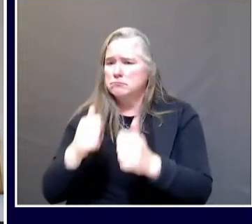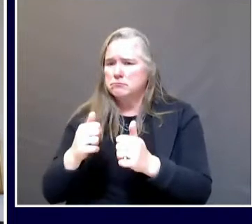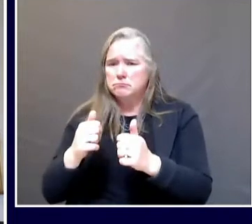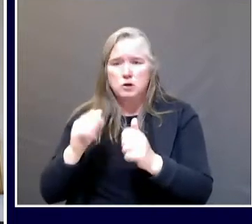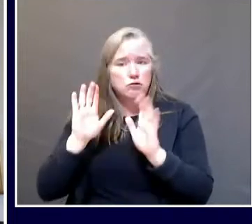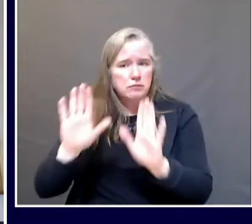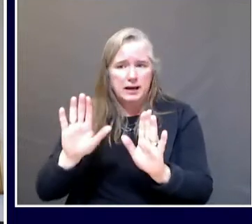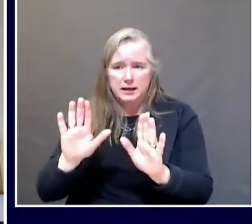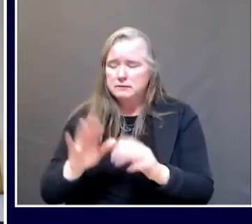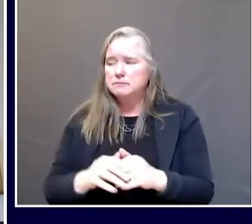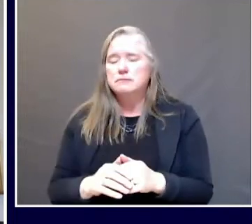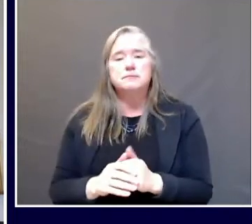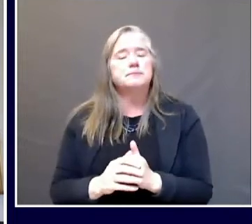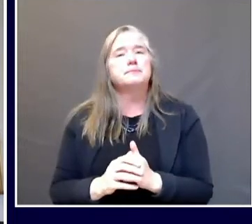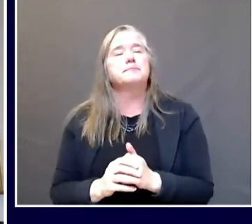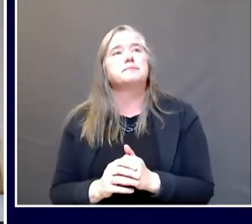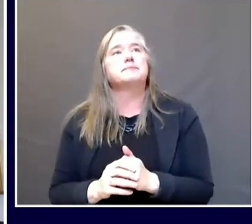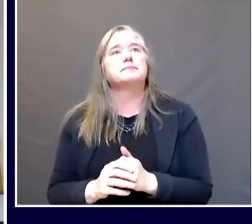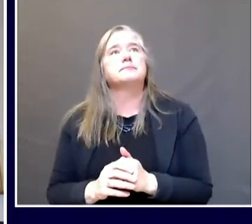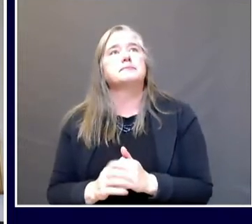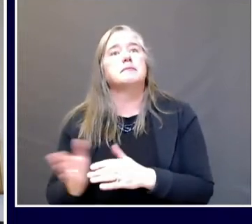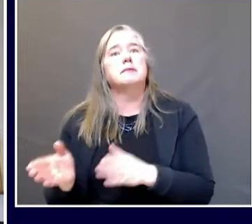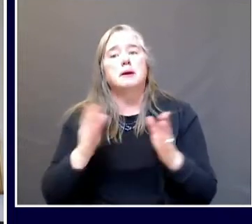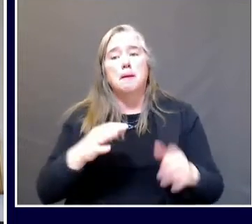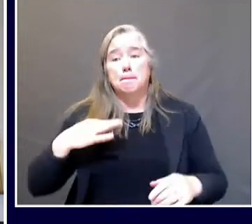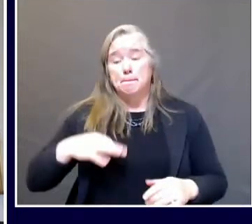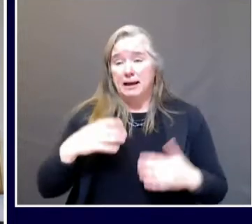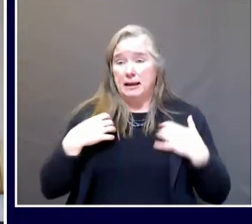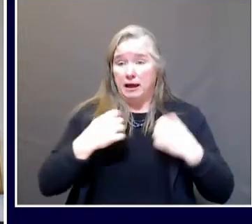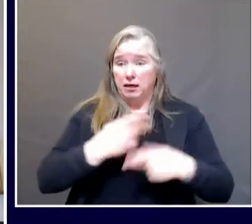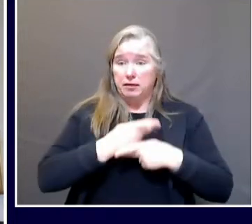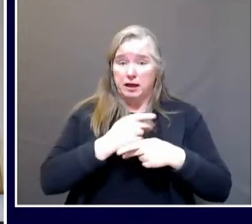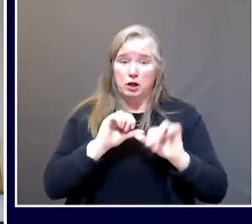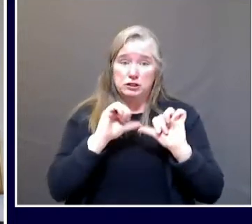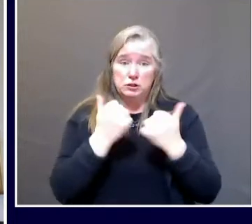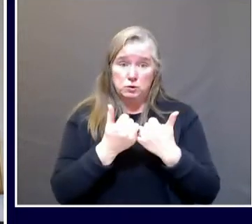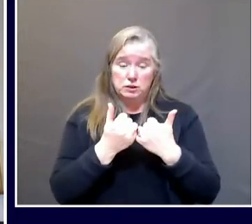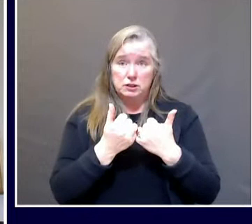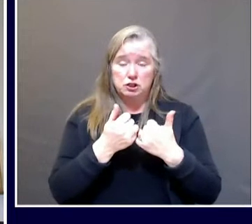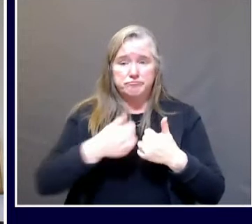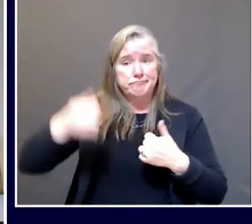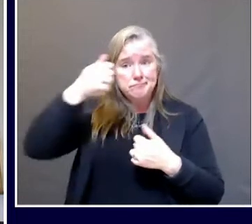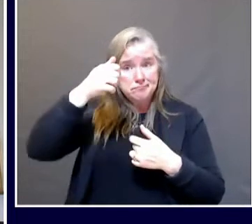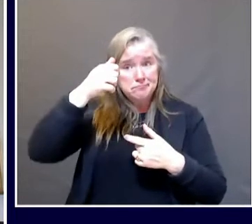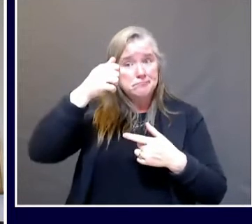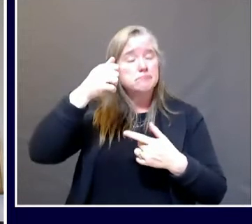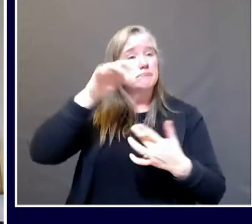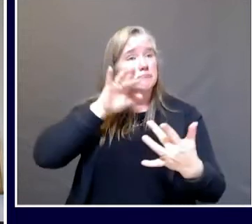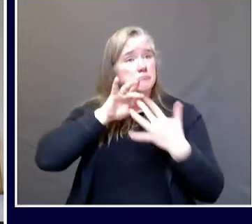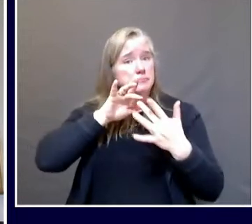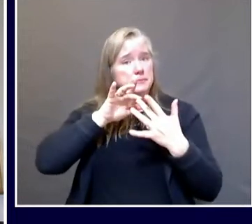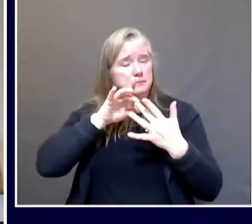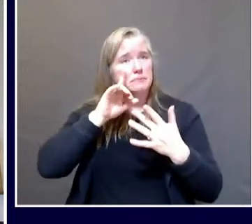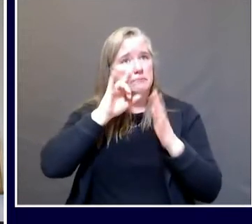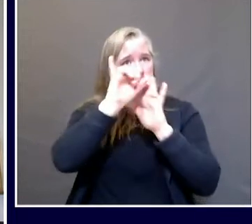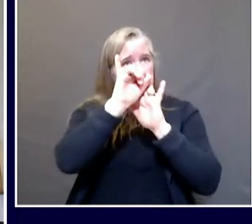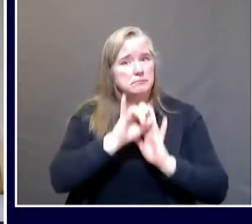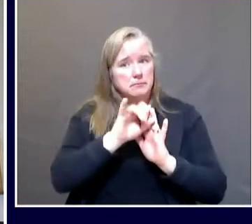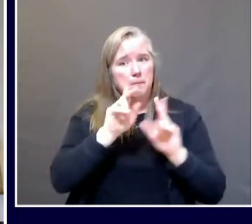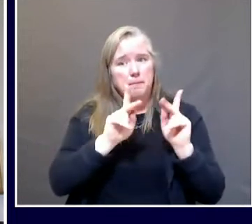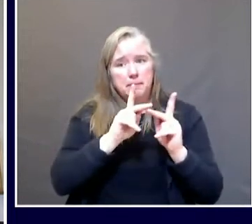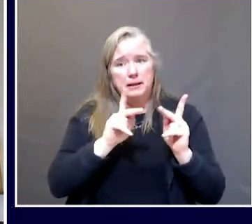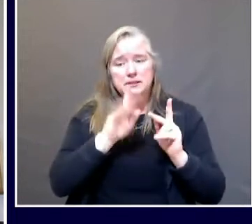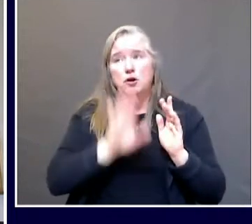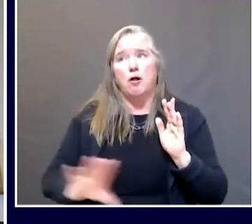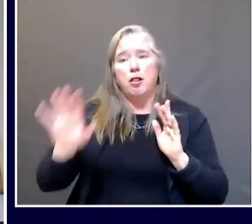from the Maine Healthcare Association, what we have started doing is taking sites across Maine who were